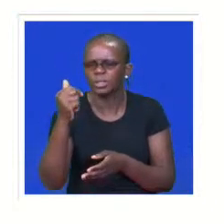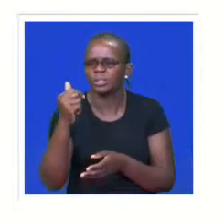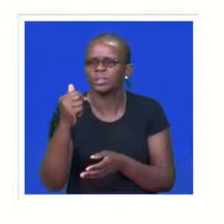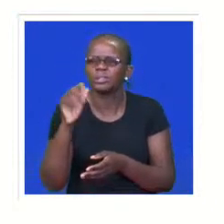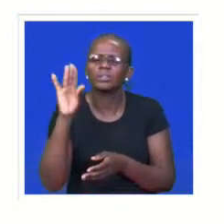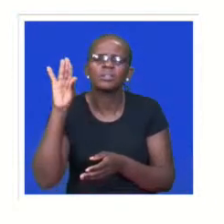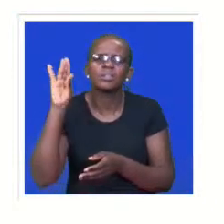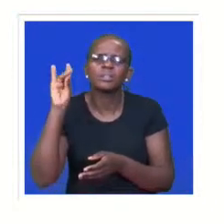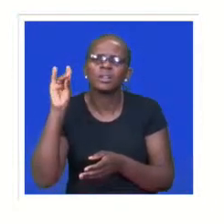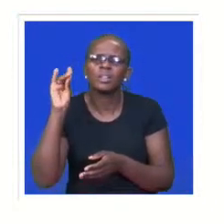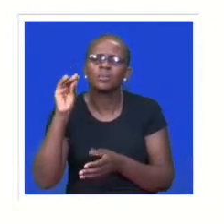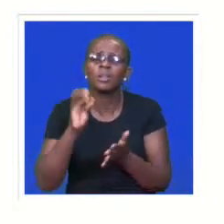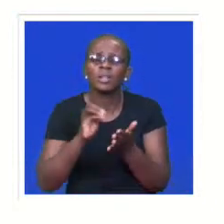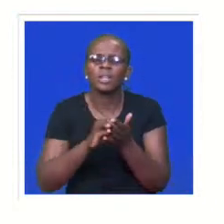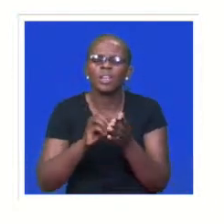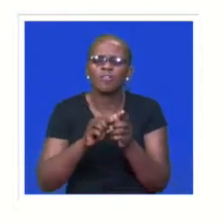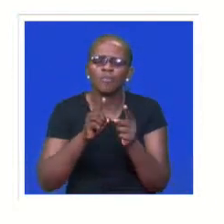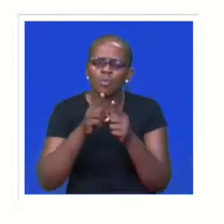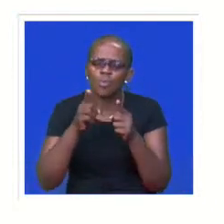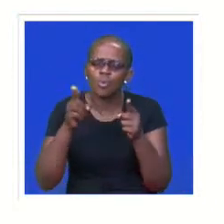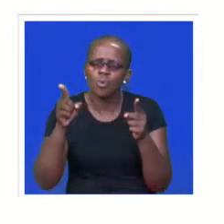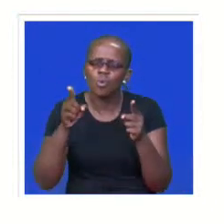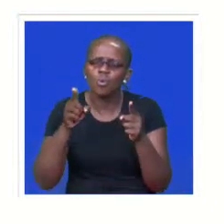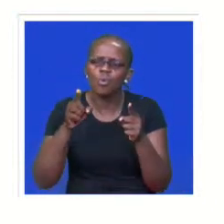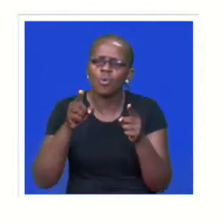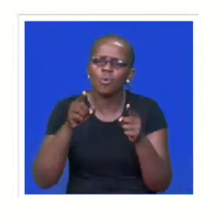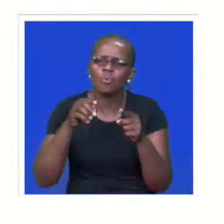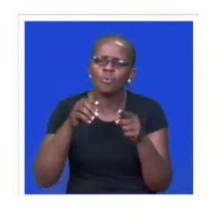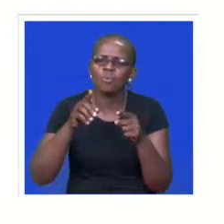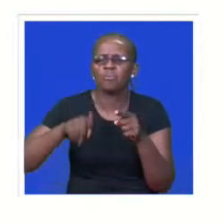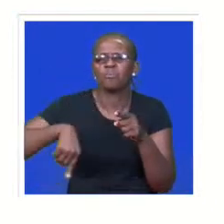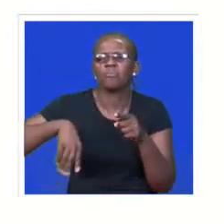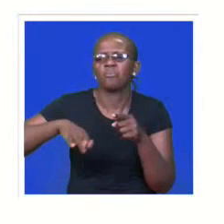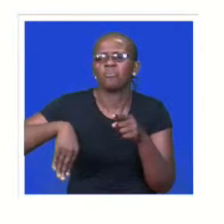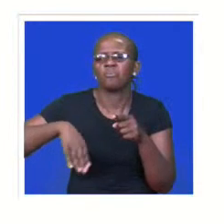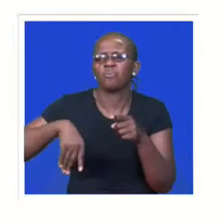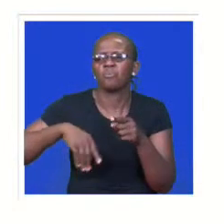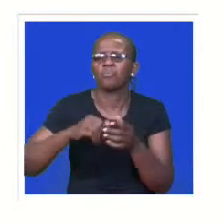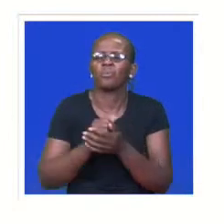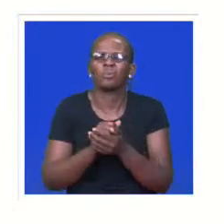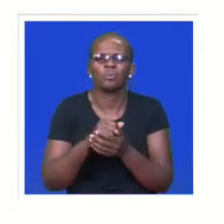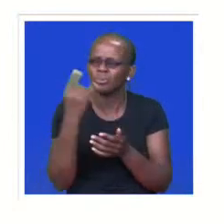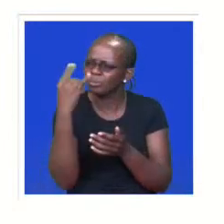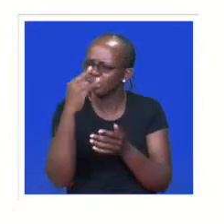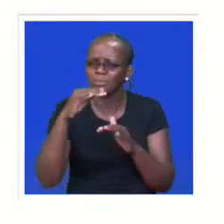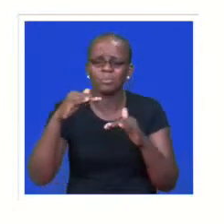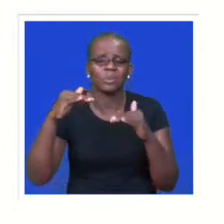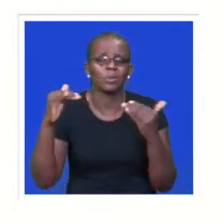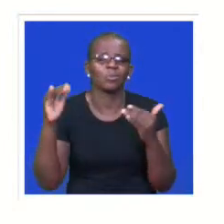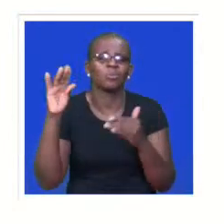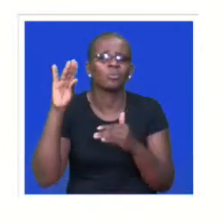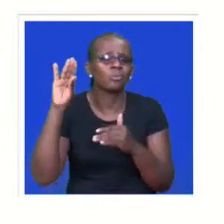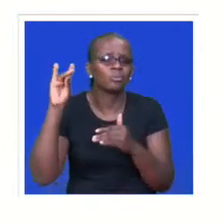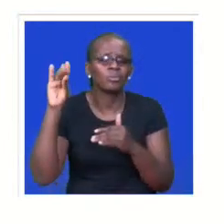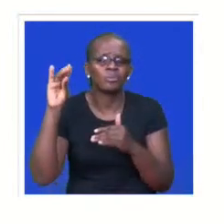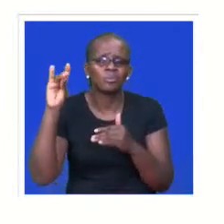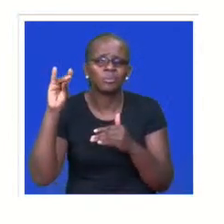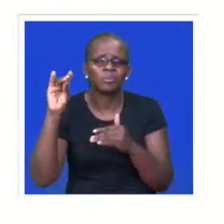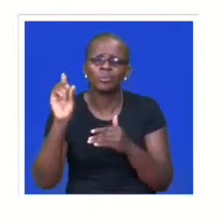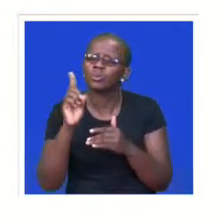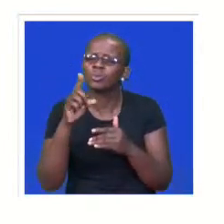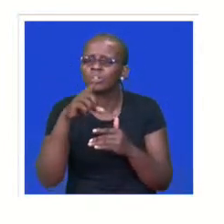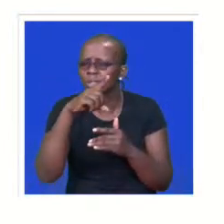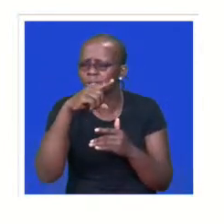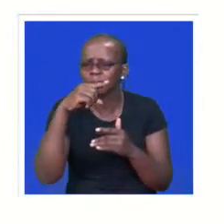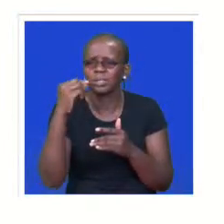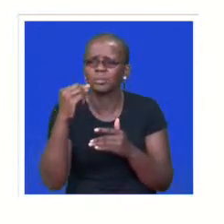got a long tail, sharp ears, and then this animal is very, very clever, dear Lena. What does it do when you come